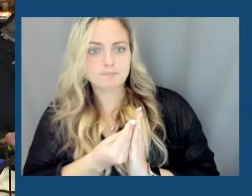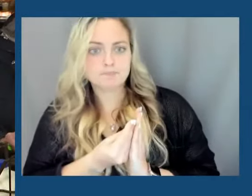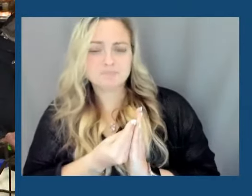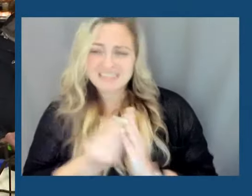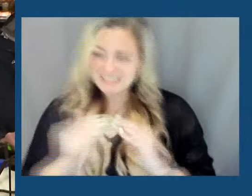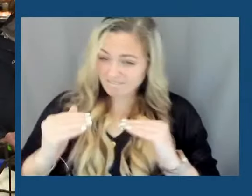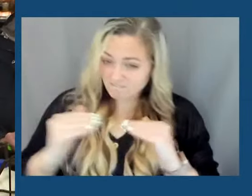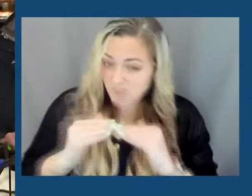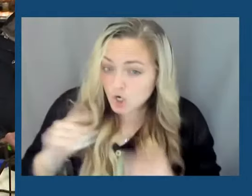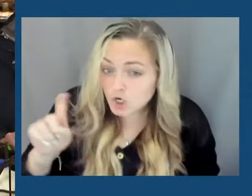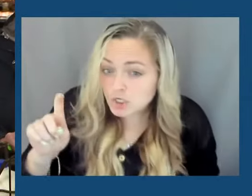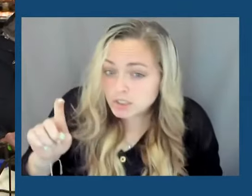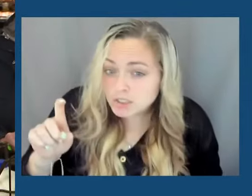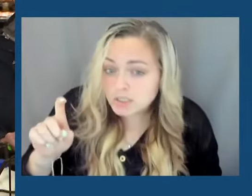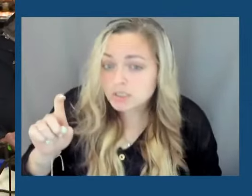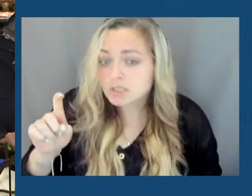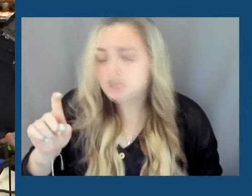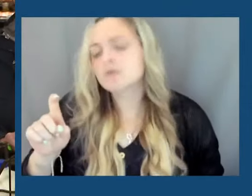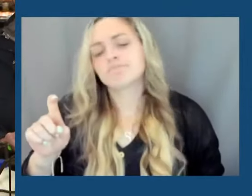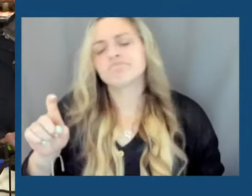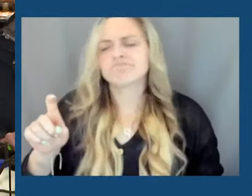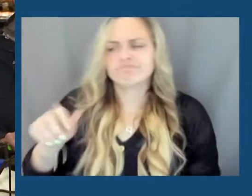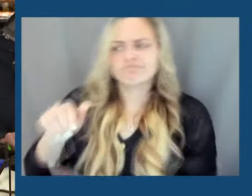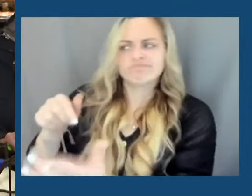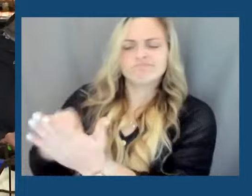me. This time, it belongs to them.